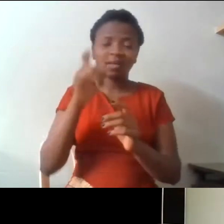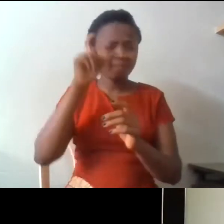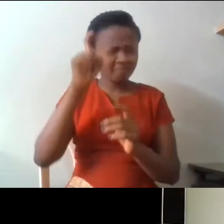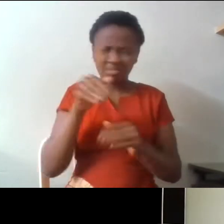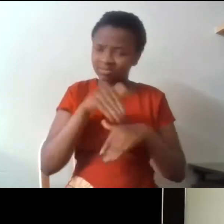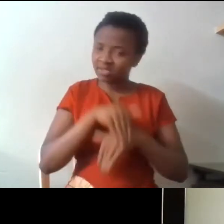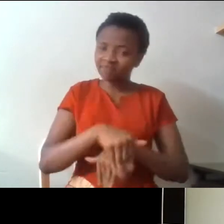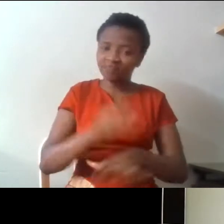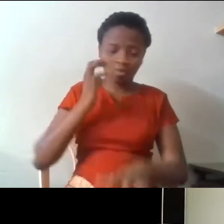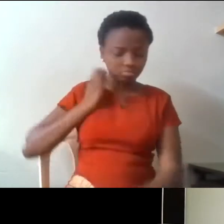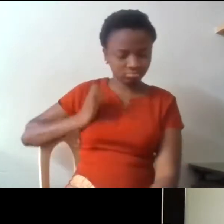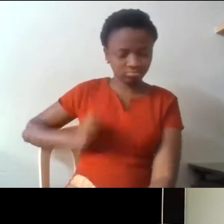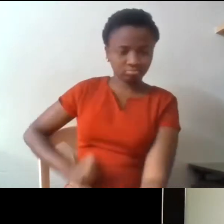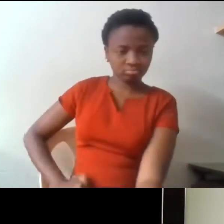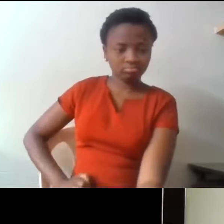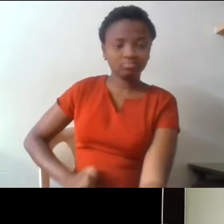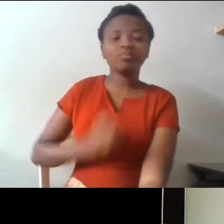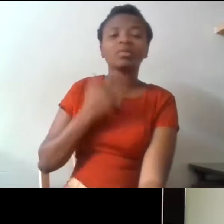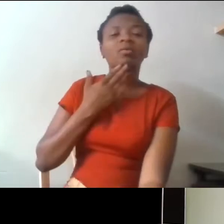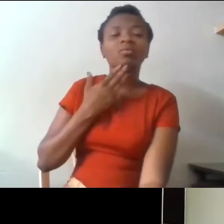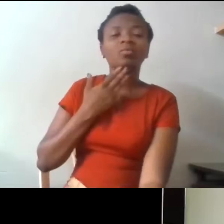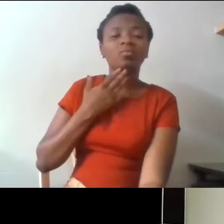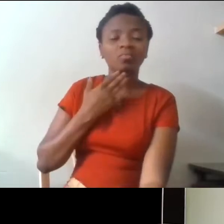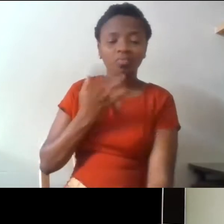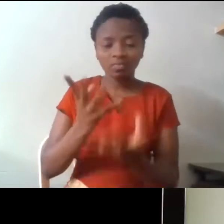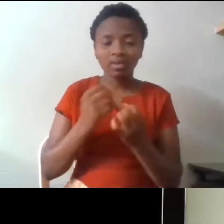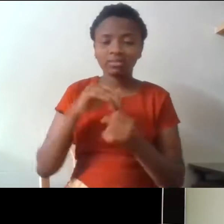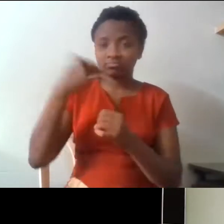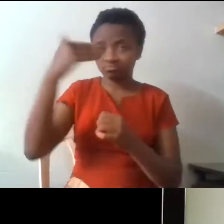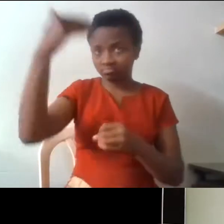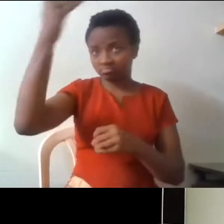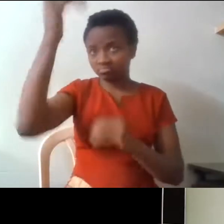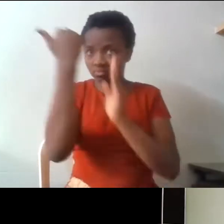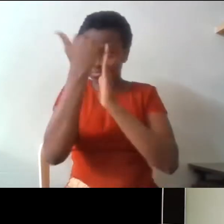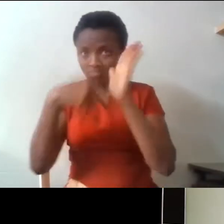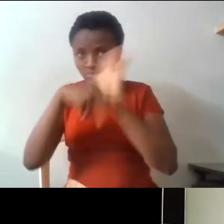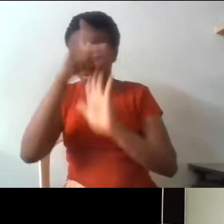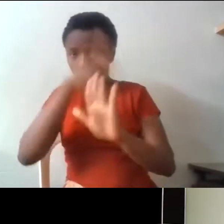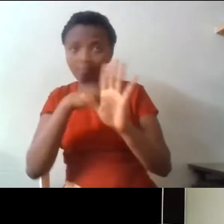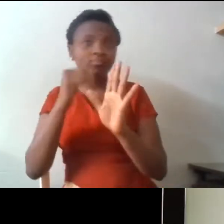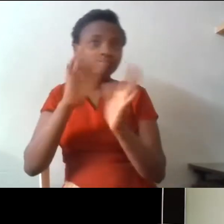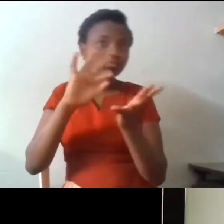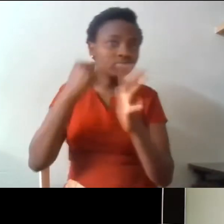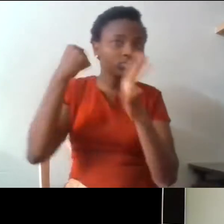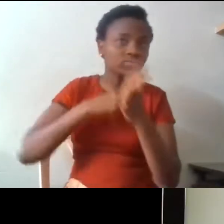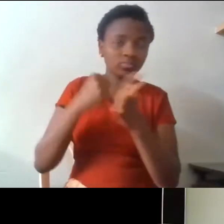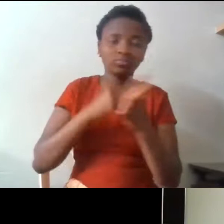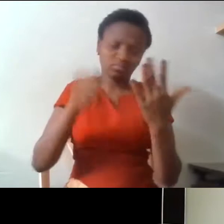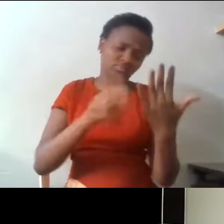to ensure the data collected is then used for future programming to support advocacy messaging and other